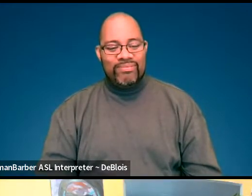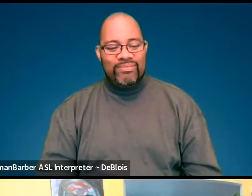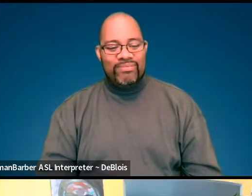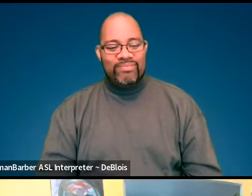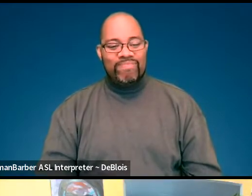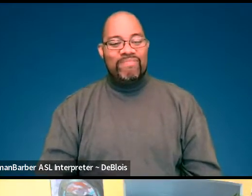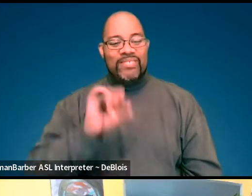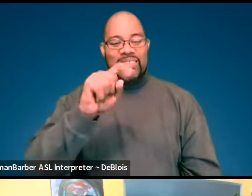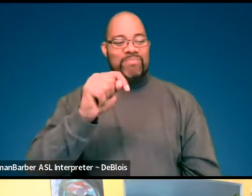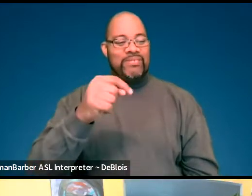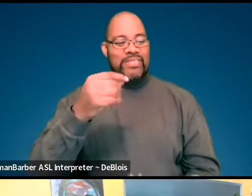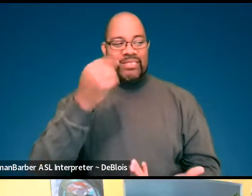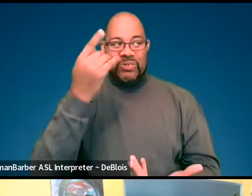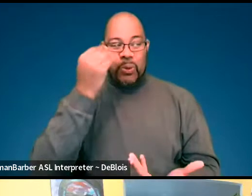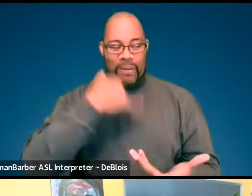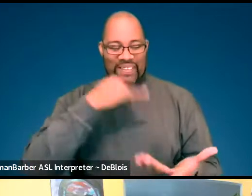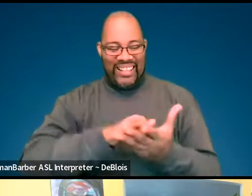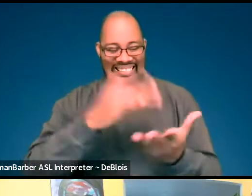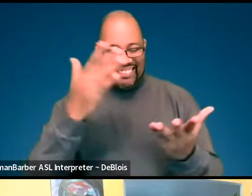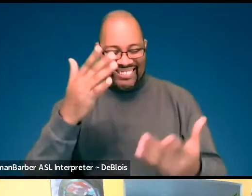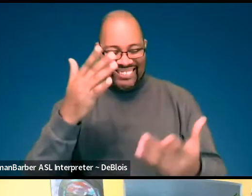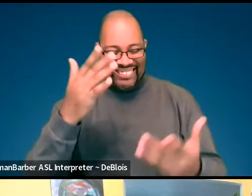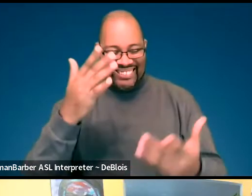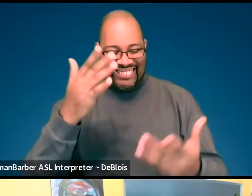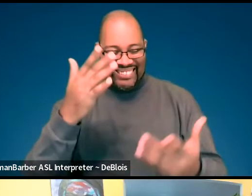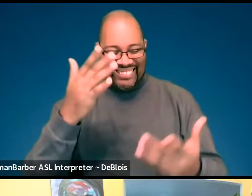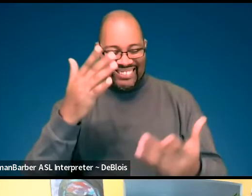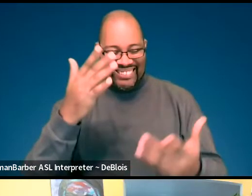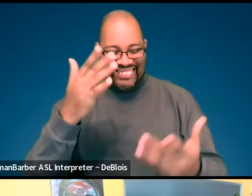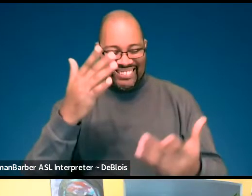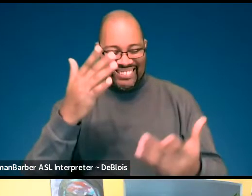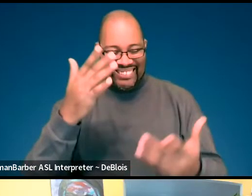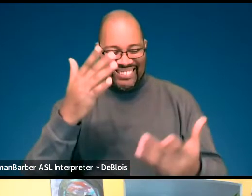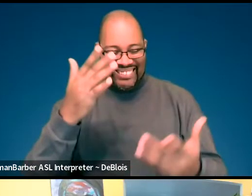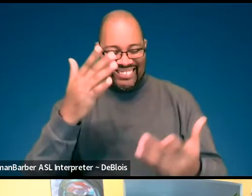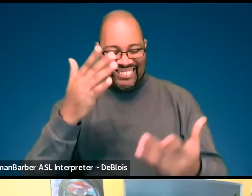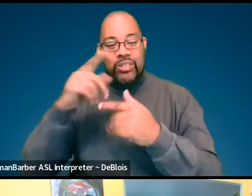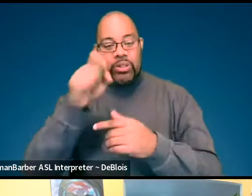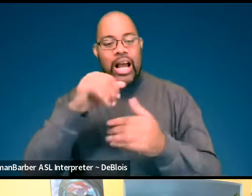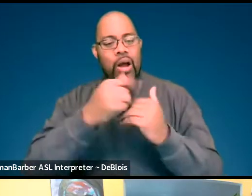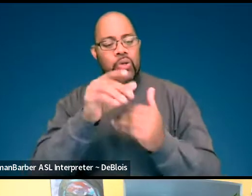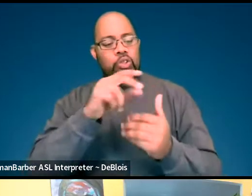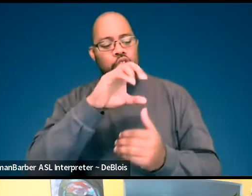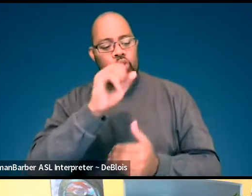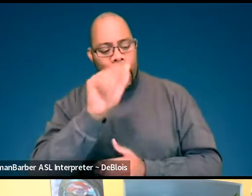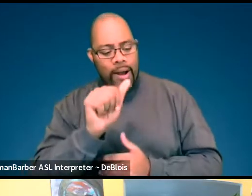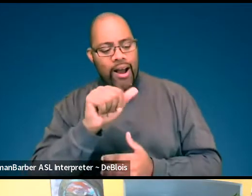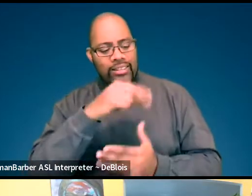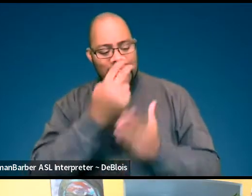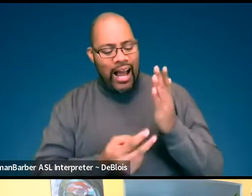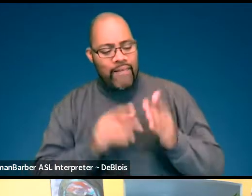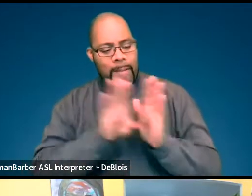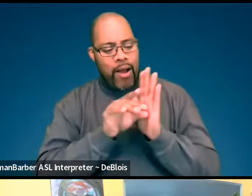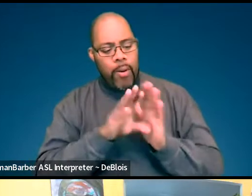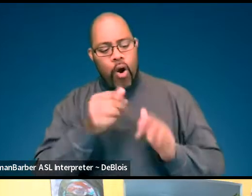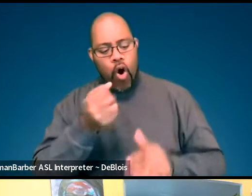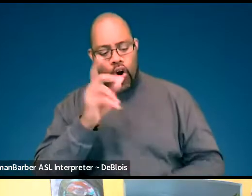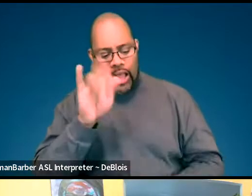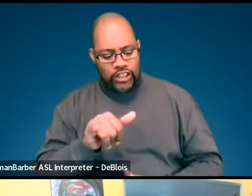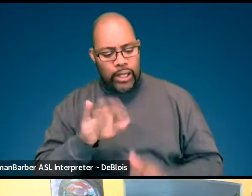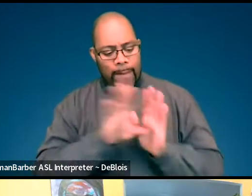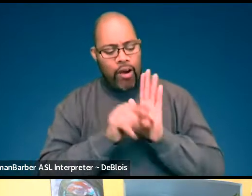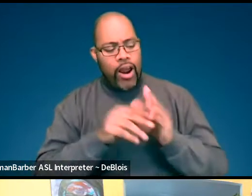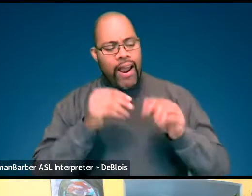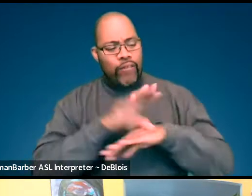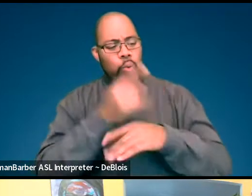Yep, Zoom just told me that. It's a great segue into our next question. How did your scuba diving background and archaeology background influence what